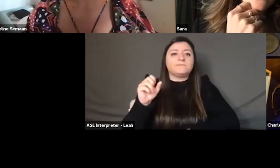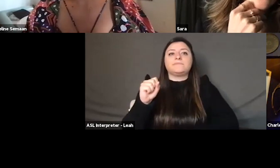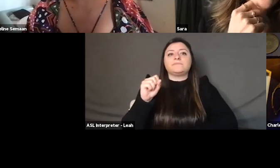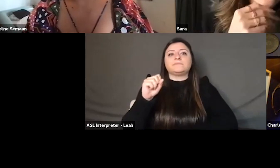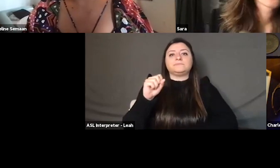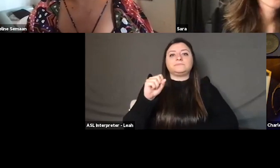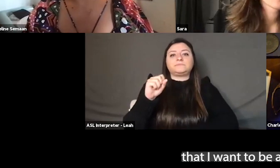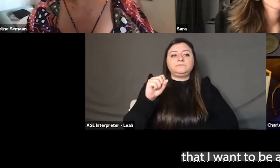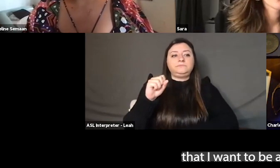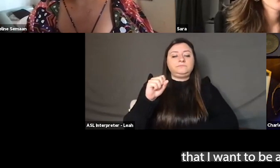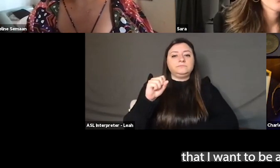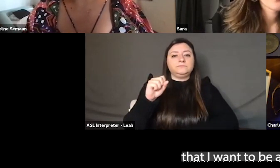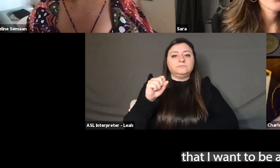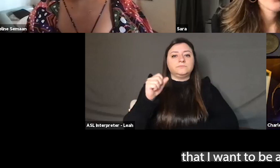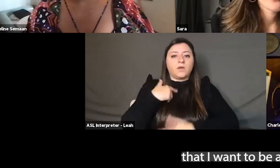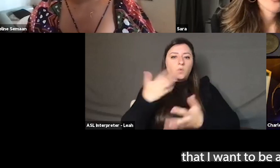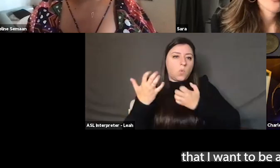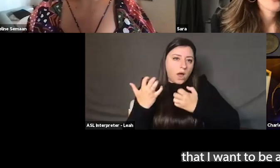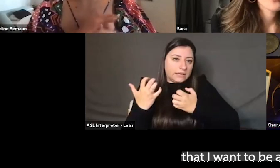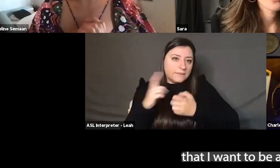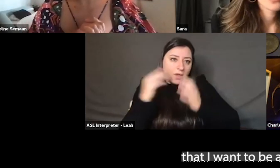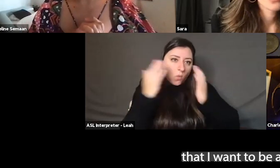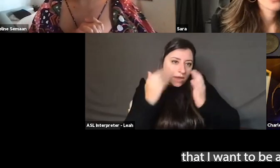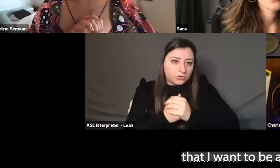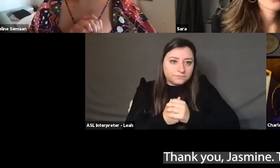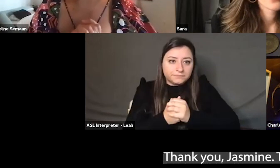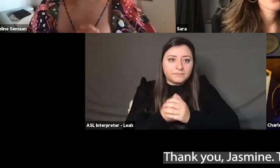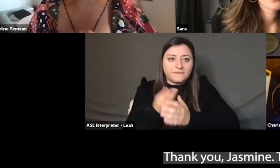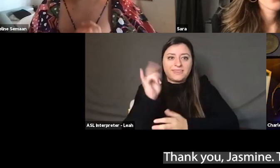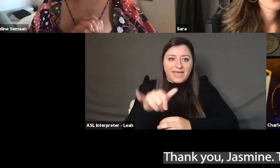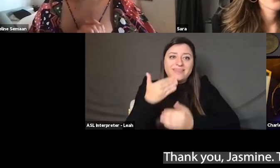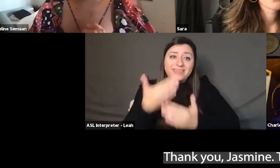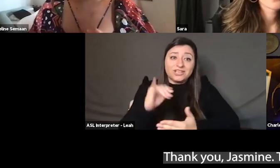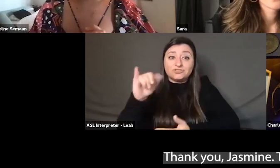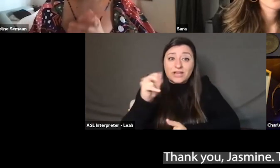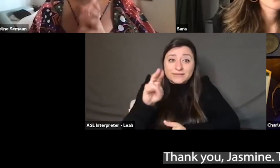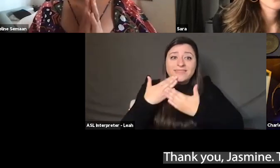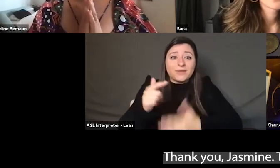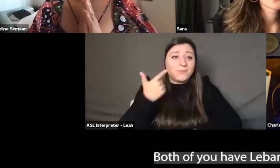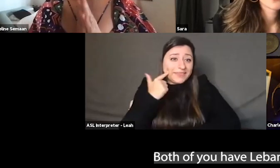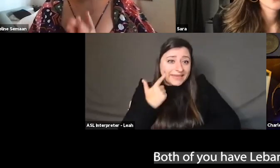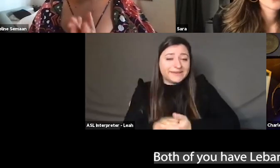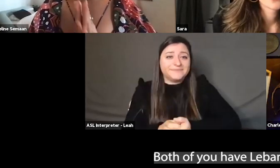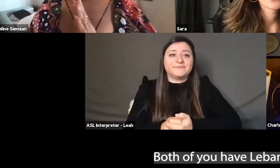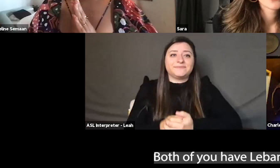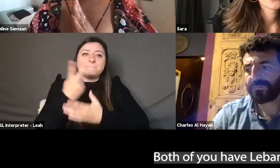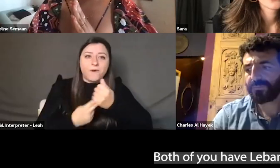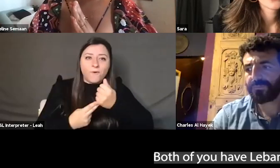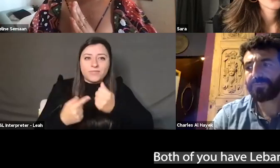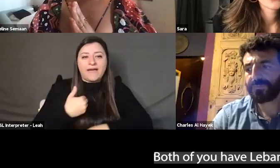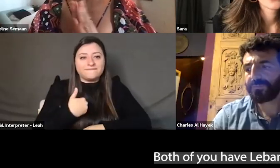that, that I want to be aware of that. Thank you, Jasmine. Thank you, Leah. Both of you